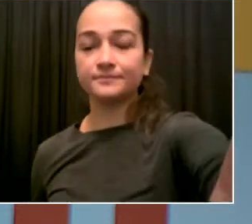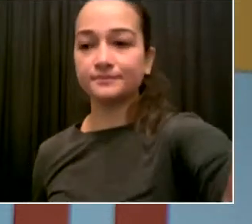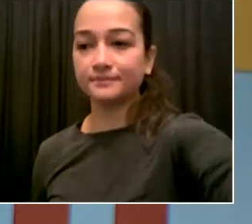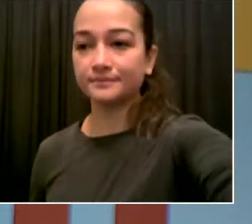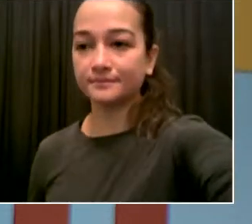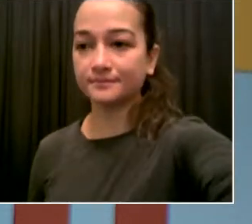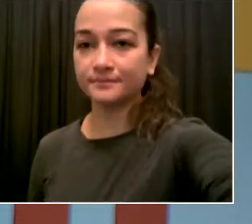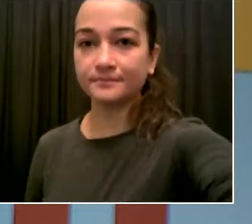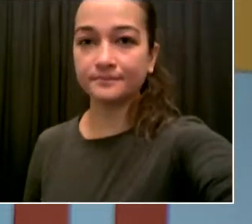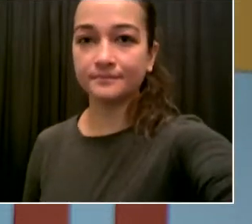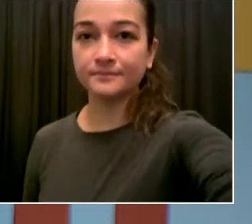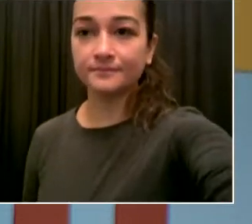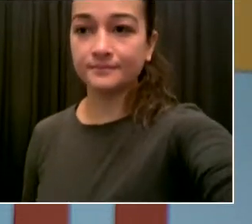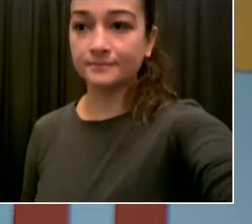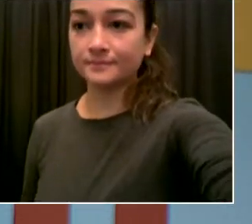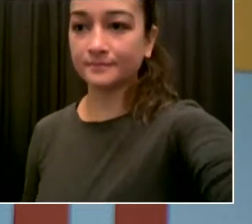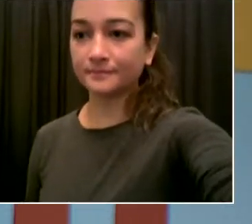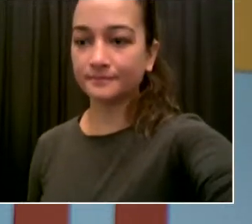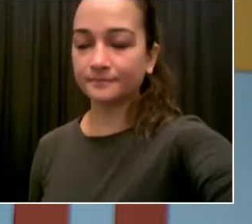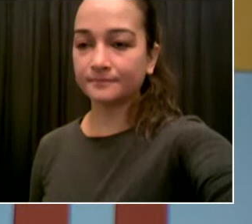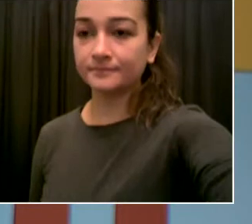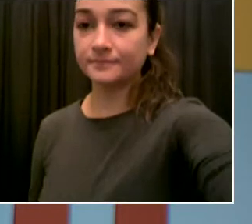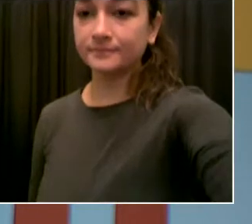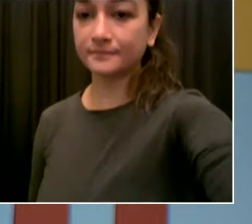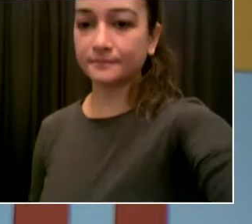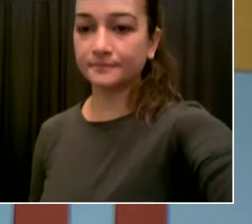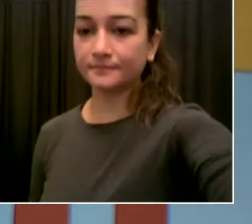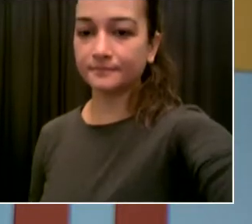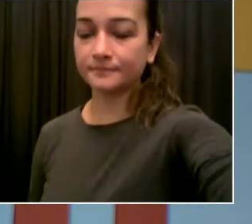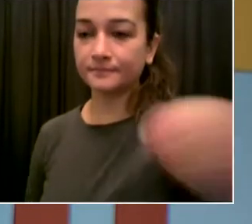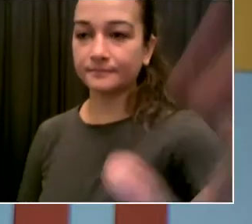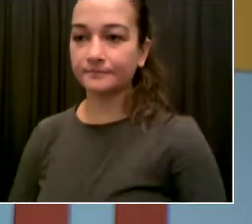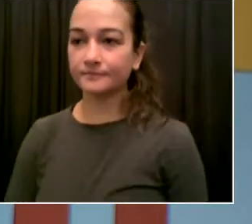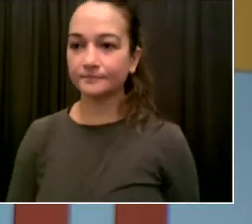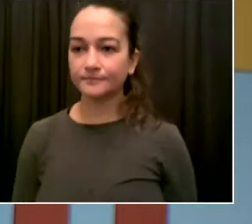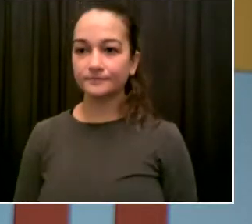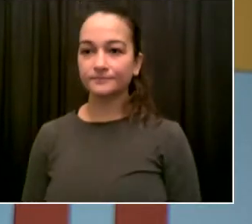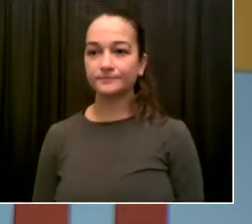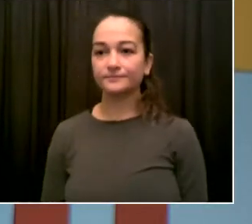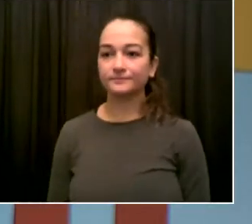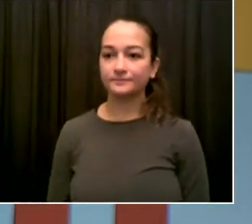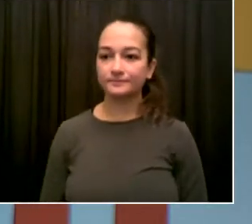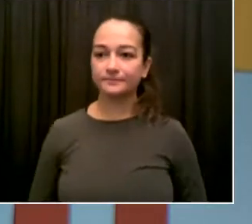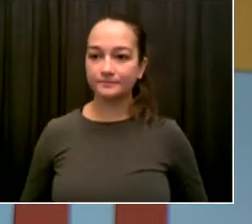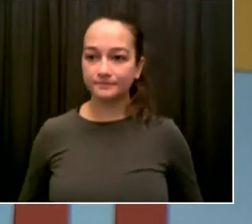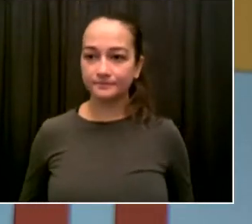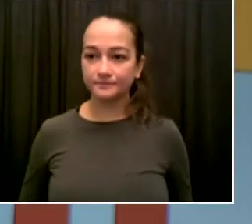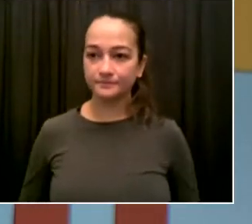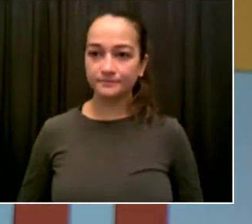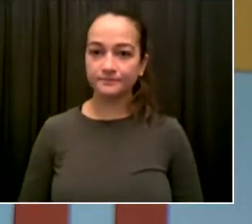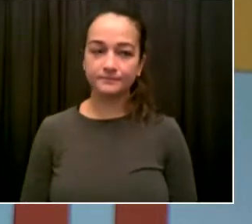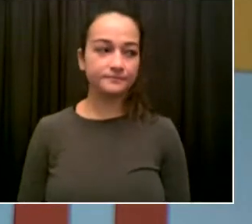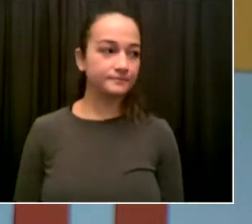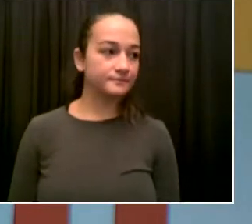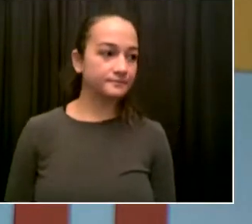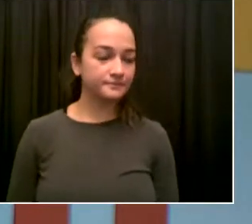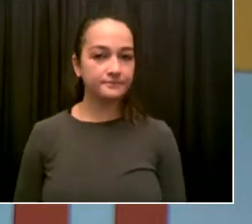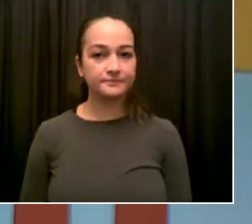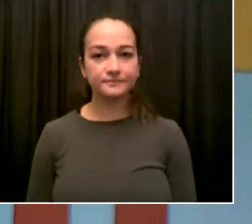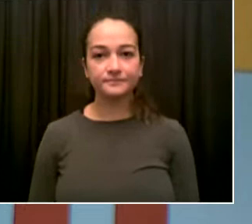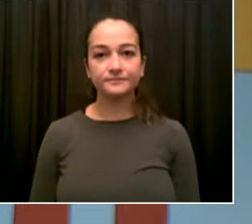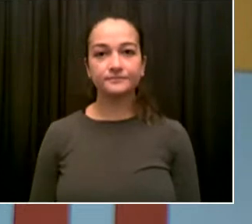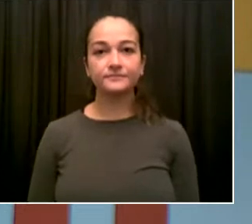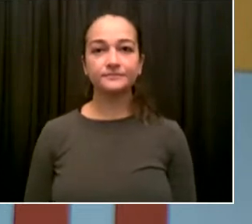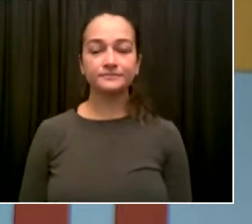seguir impulsando vacunación. Vacúnese hoy mismo. With that,